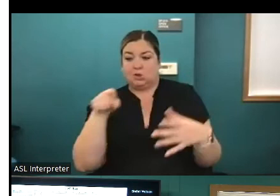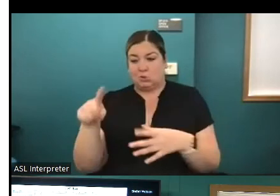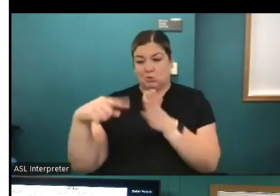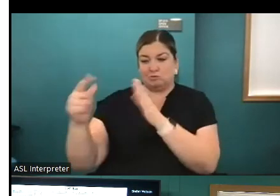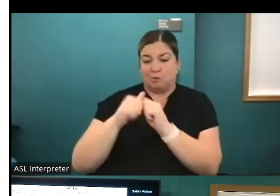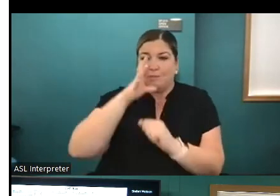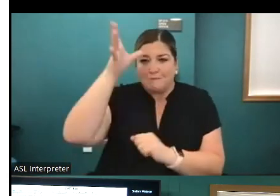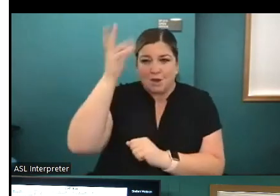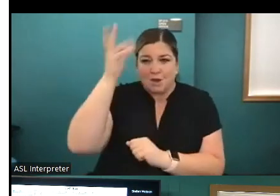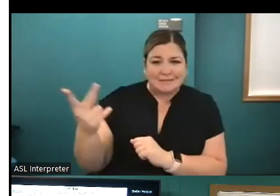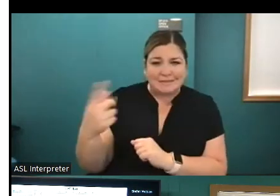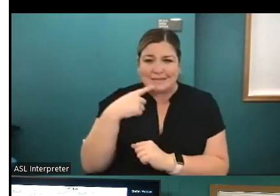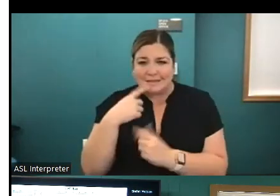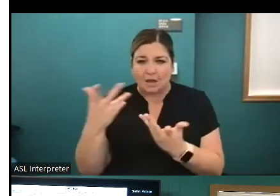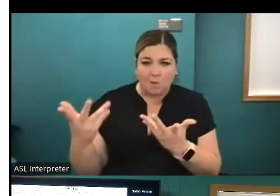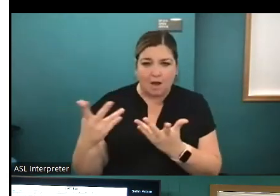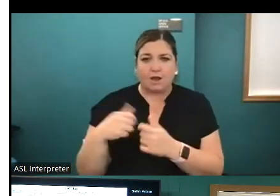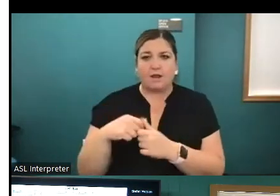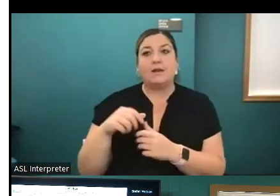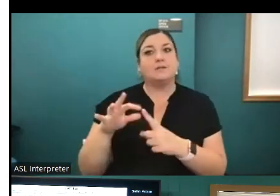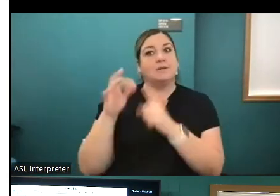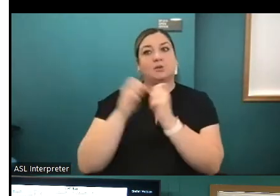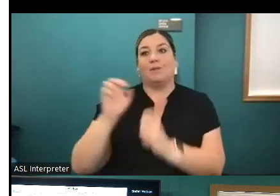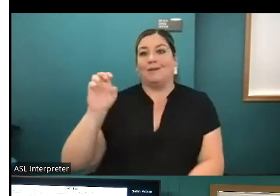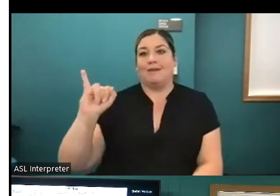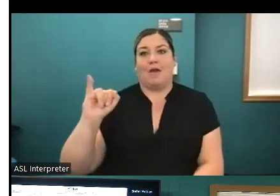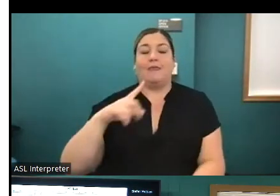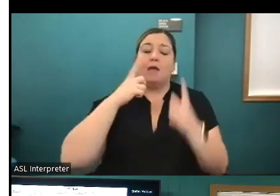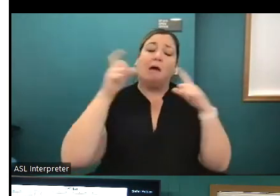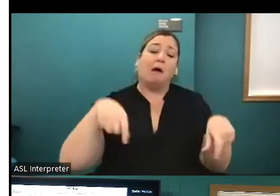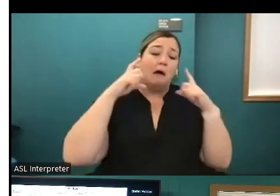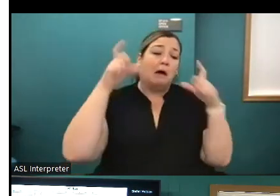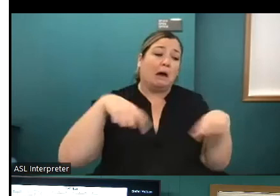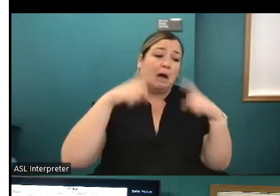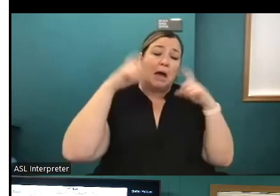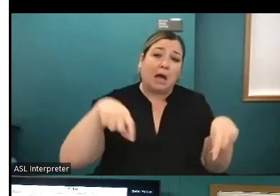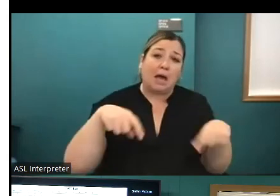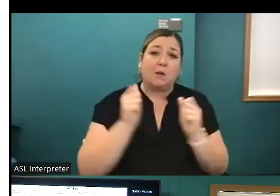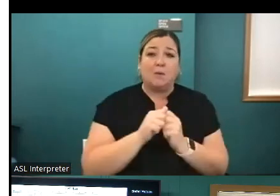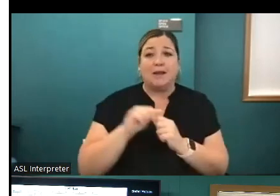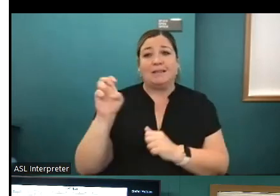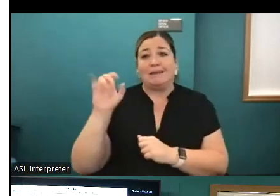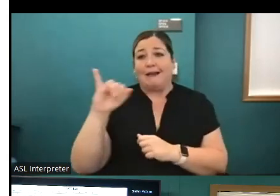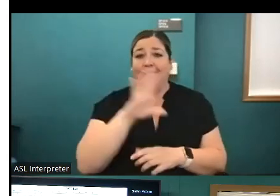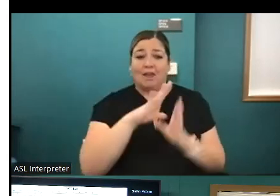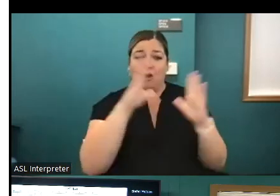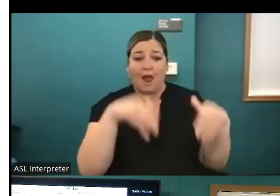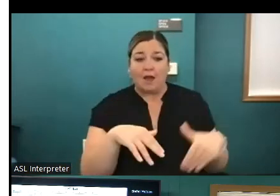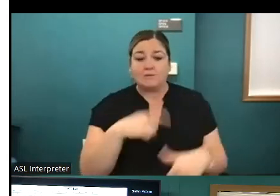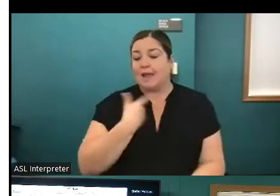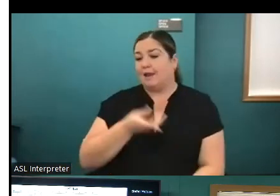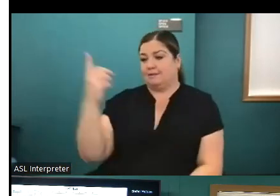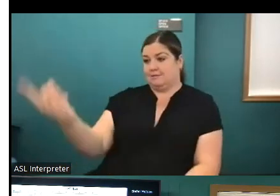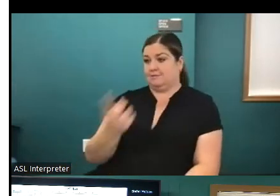act differently. I especially know this with early intervention. They will cry their eyes out with early interventionists at their house. They will not give